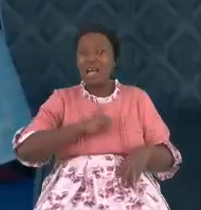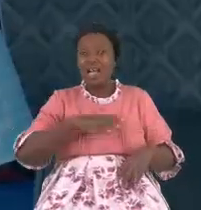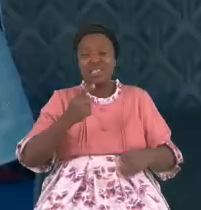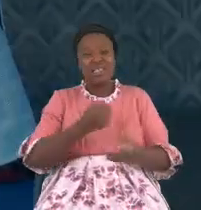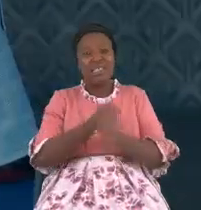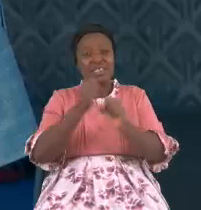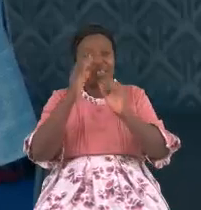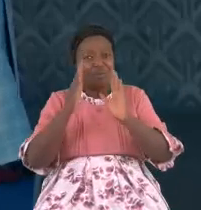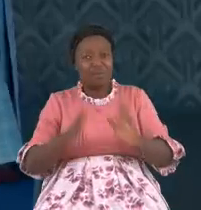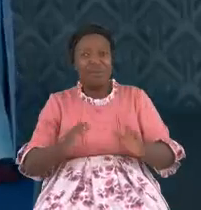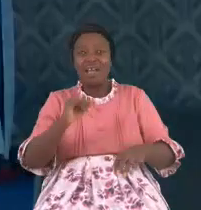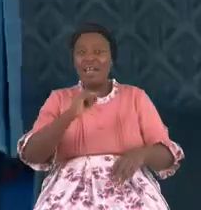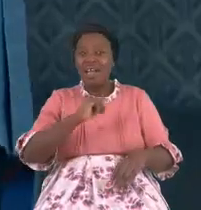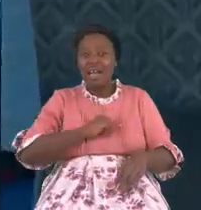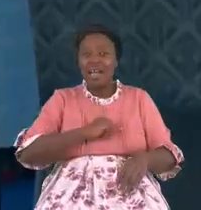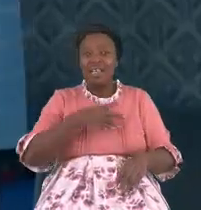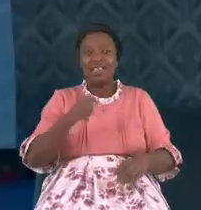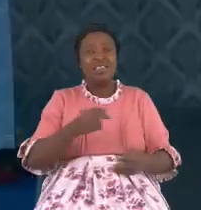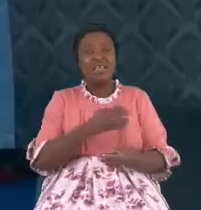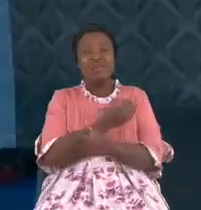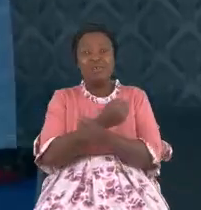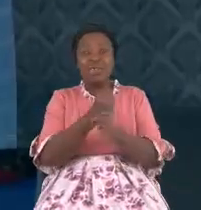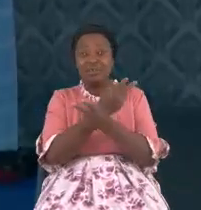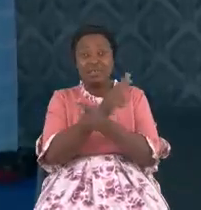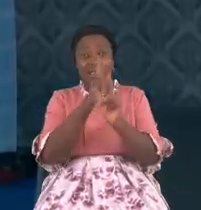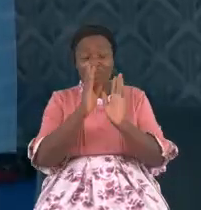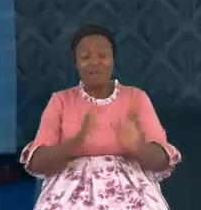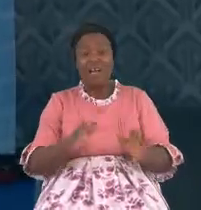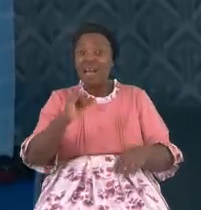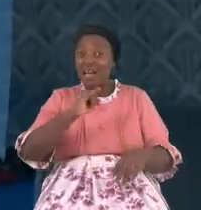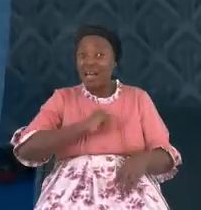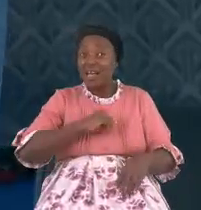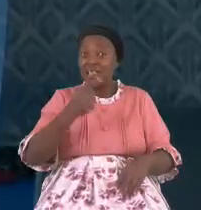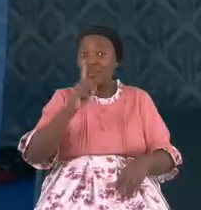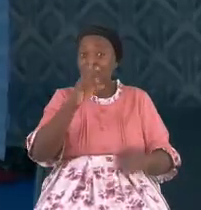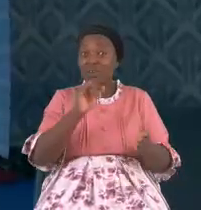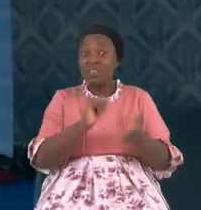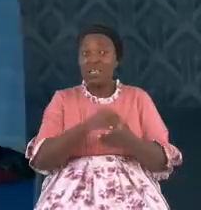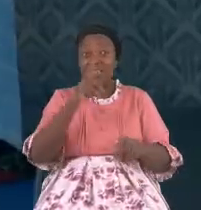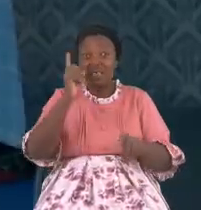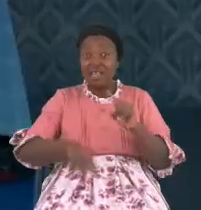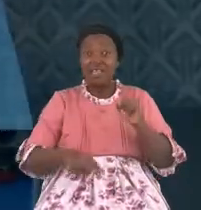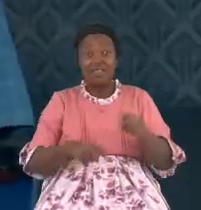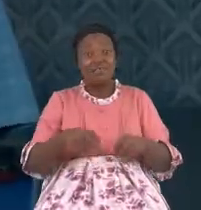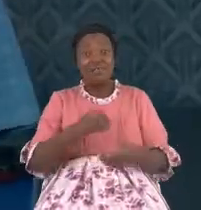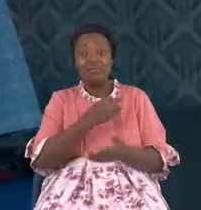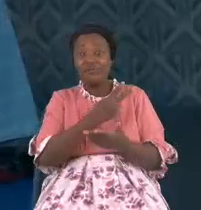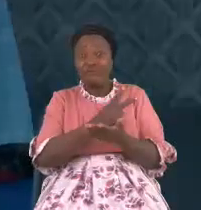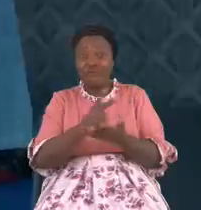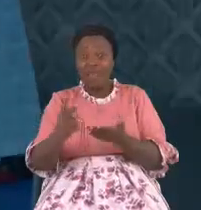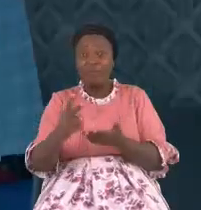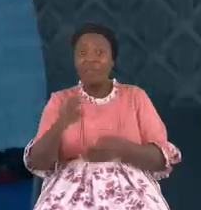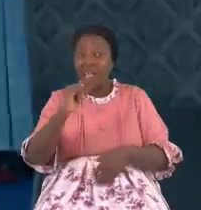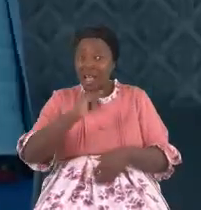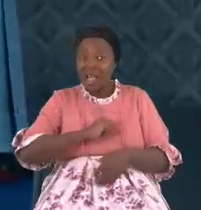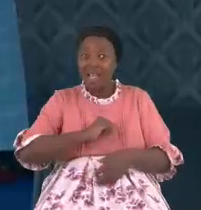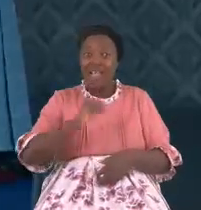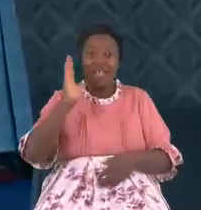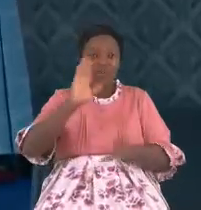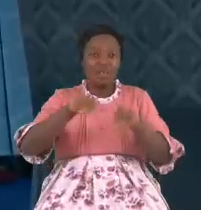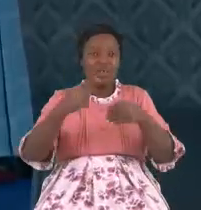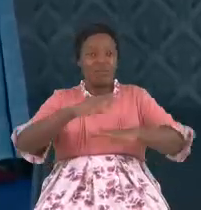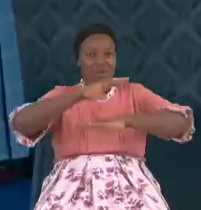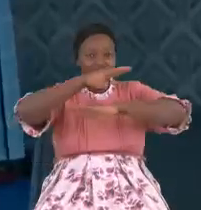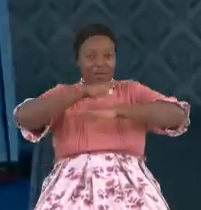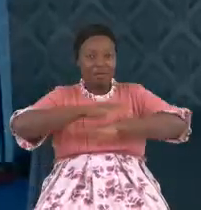i the redeemer i the one that cannot fail i will give you rest and